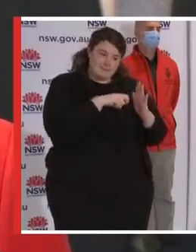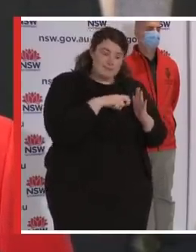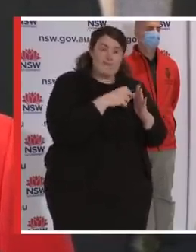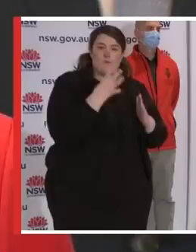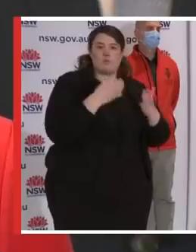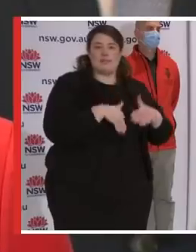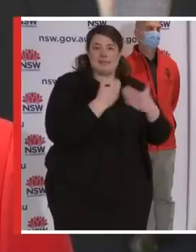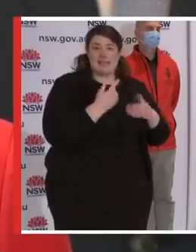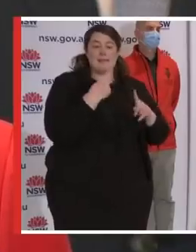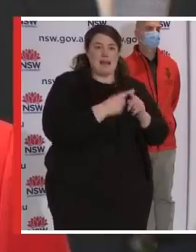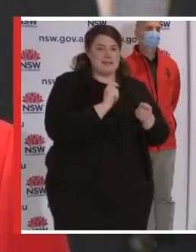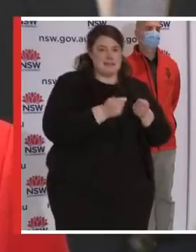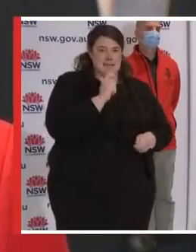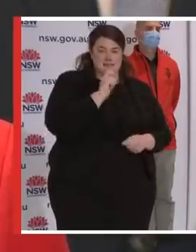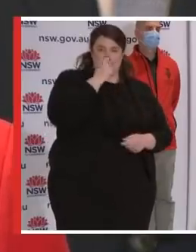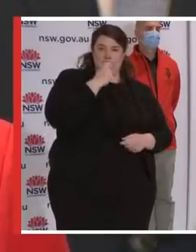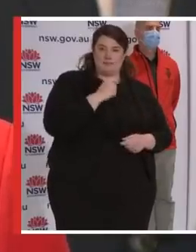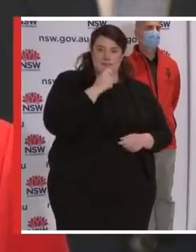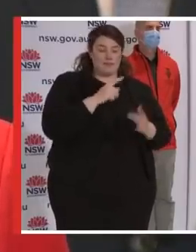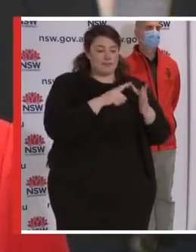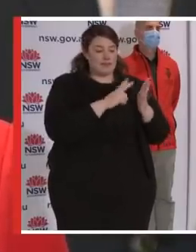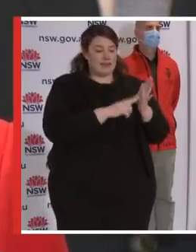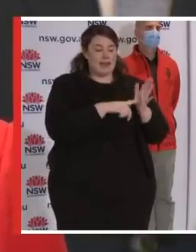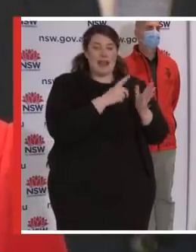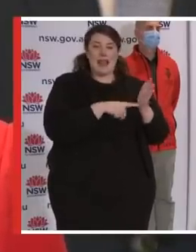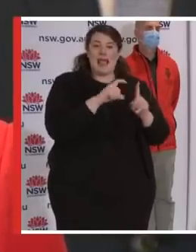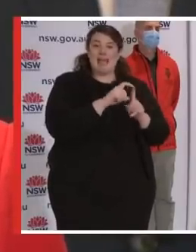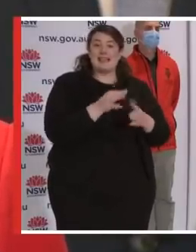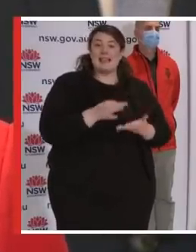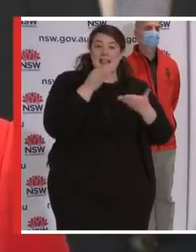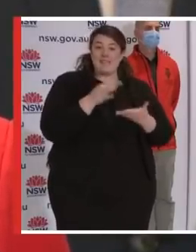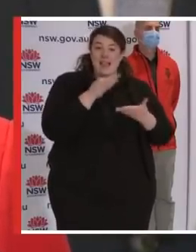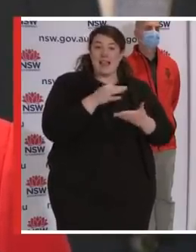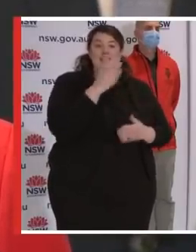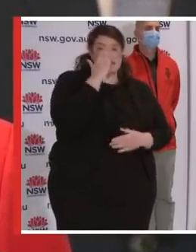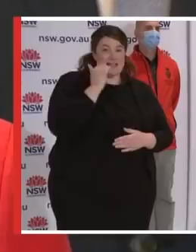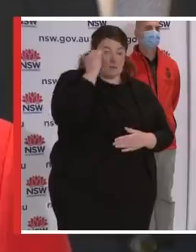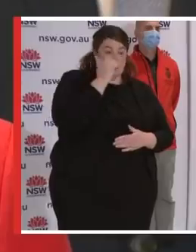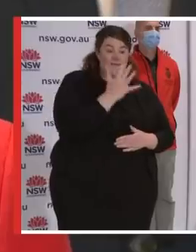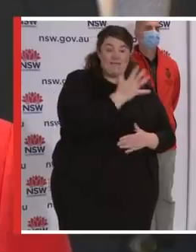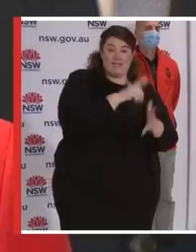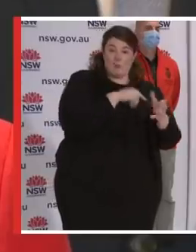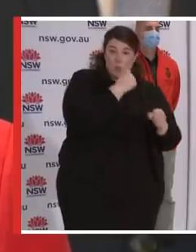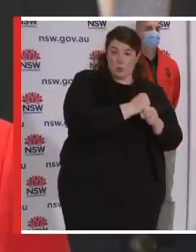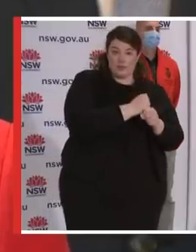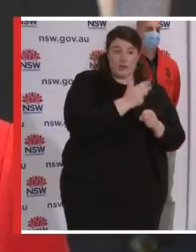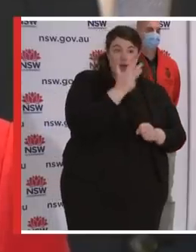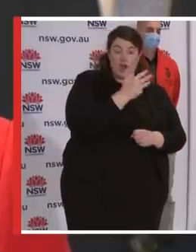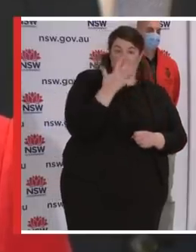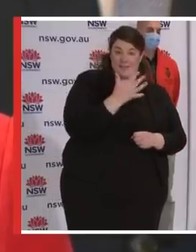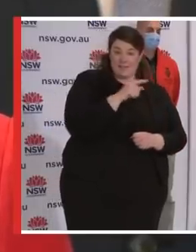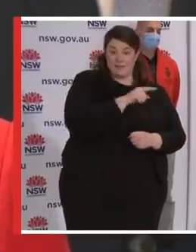days, it's the Inland Cafe Tamworth on Thursday the 5th of August from 9:15 to